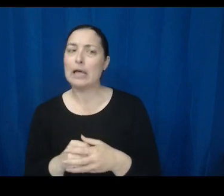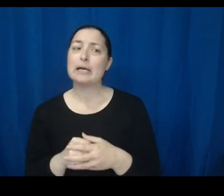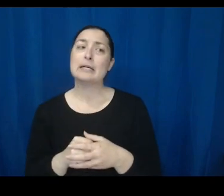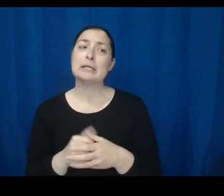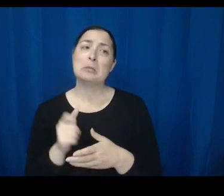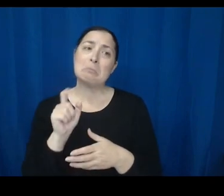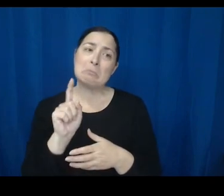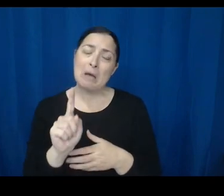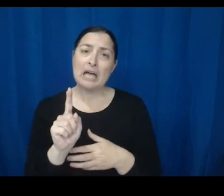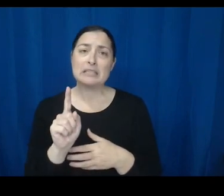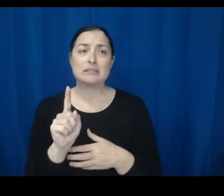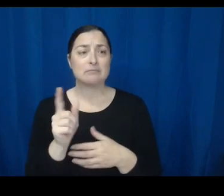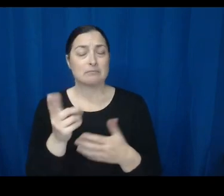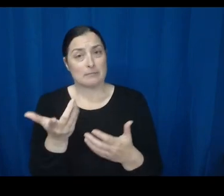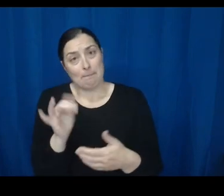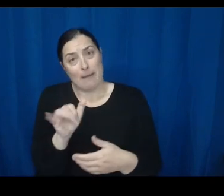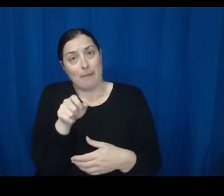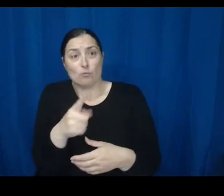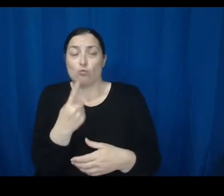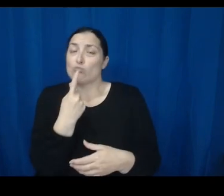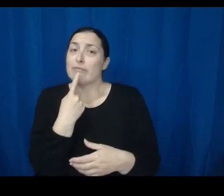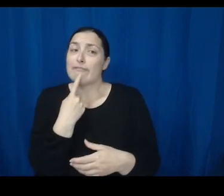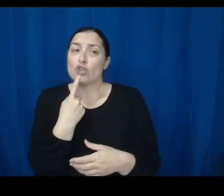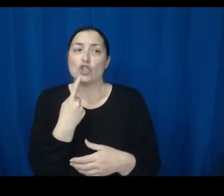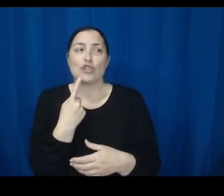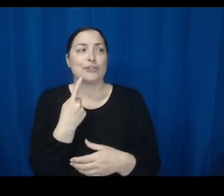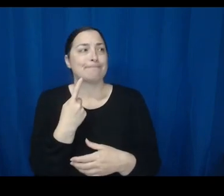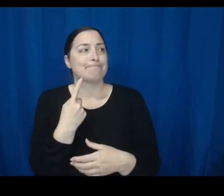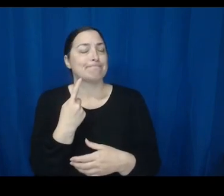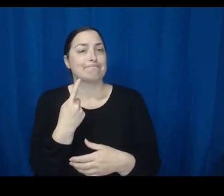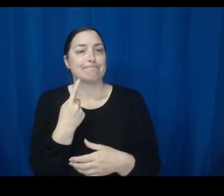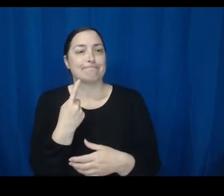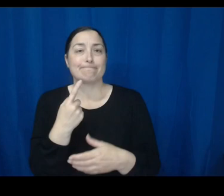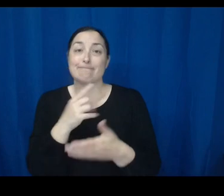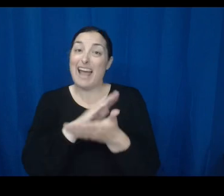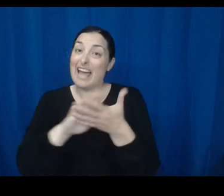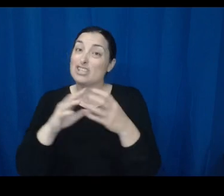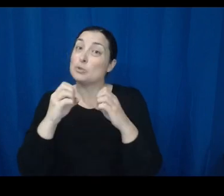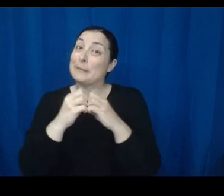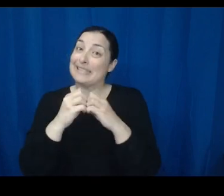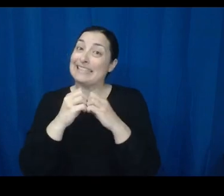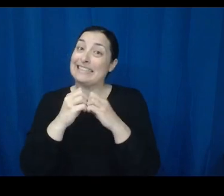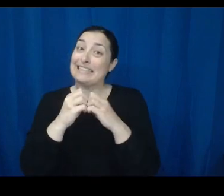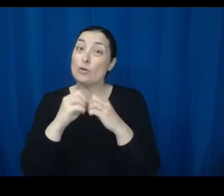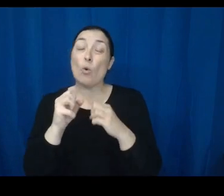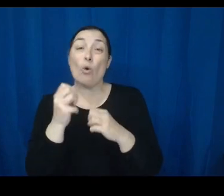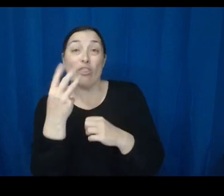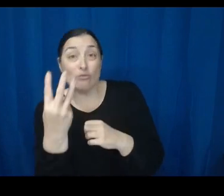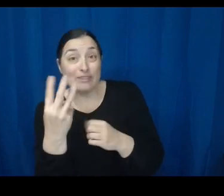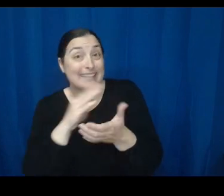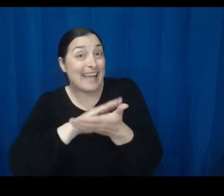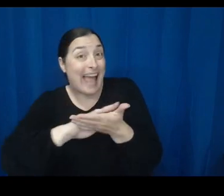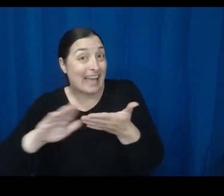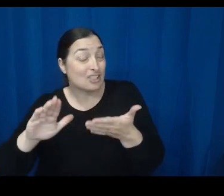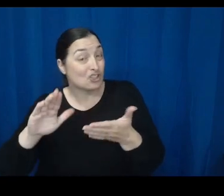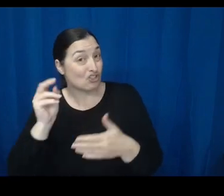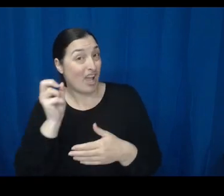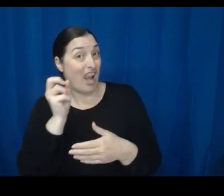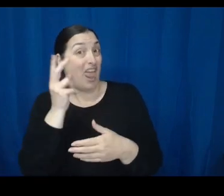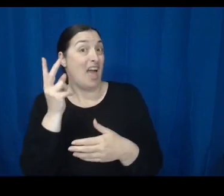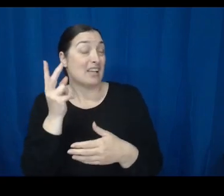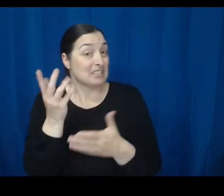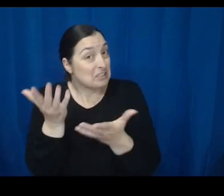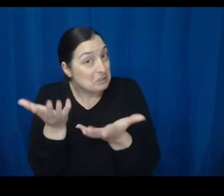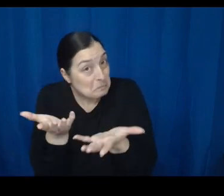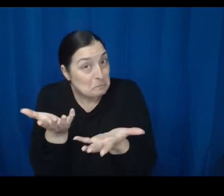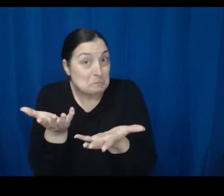your sensibility may be about you know, HB or even a 3H pencil. I think it is